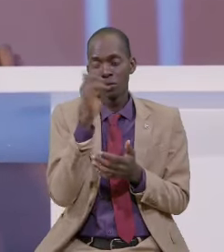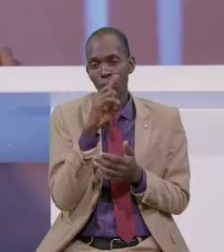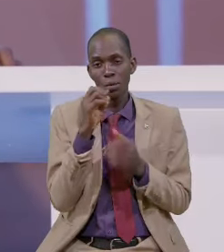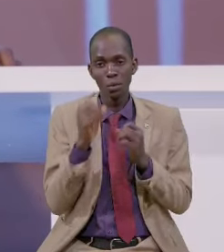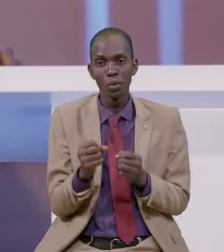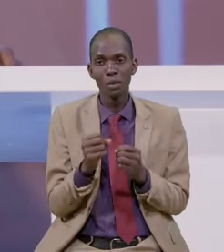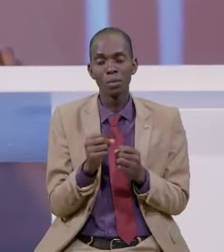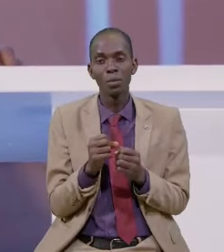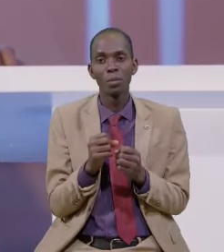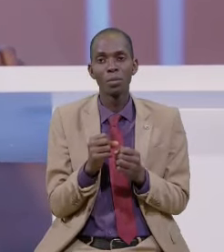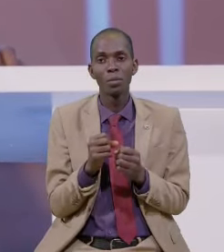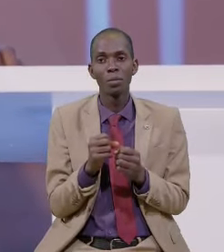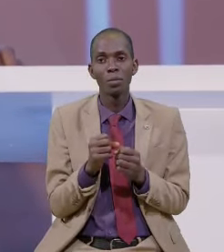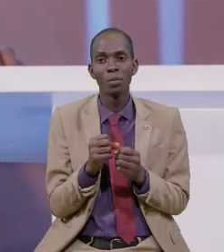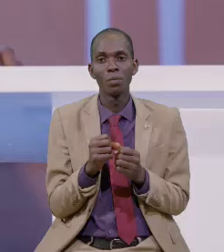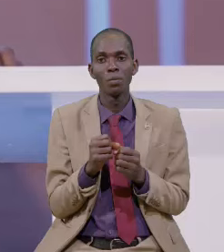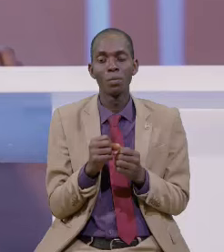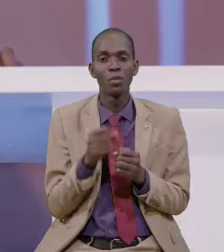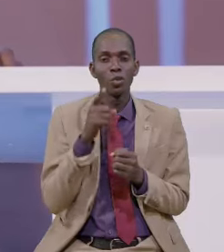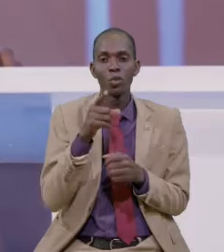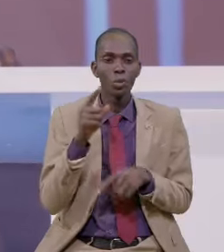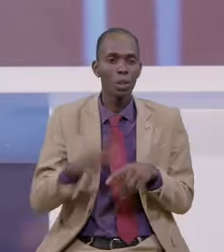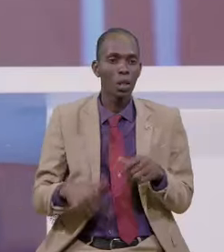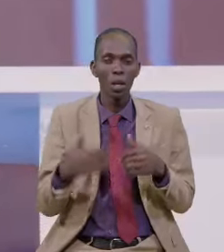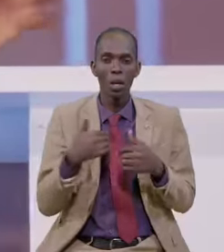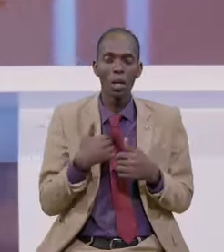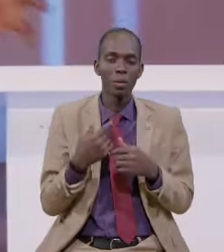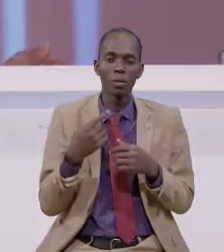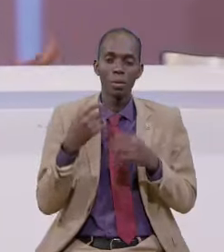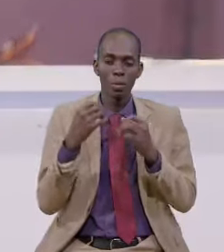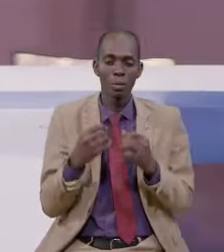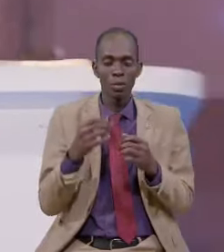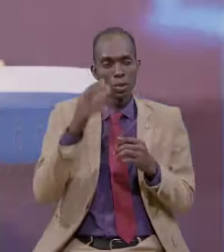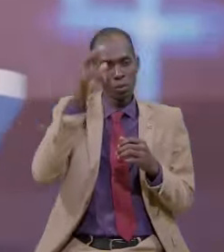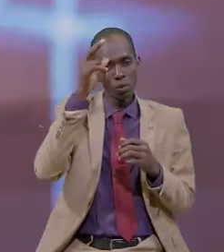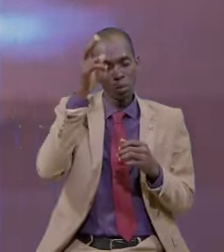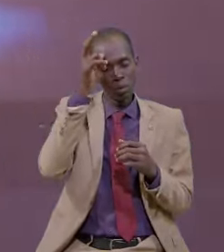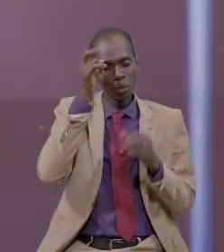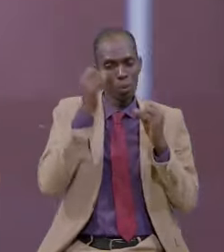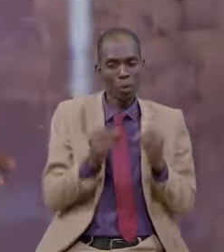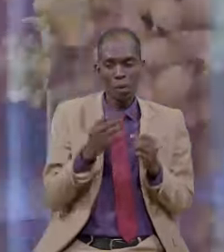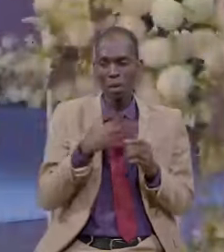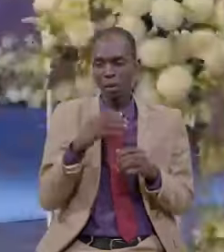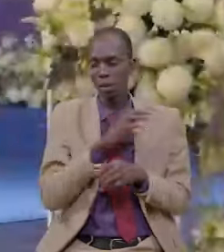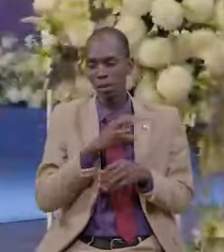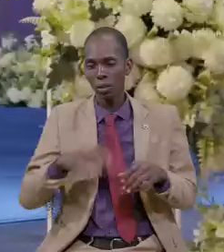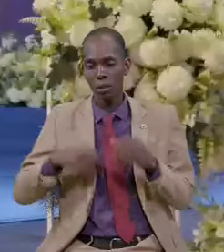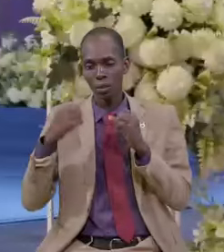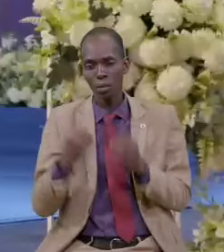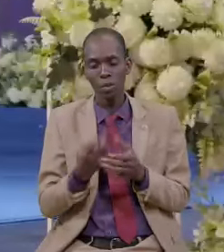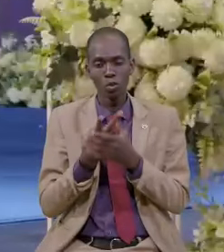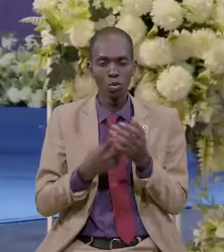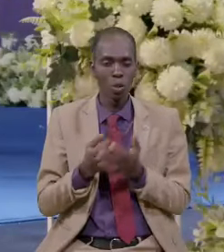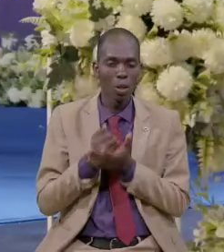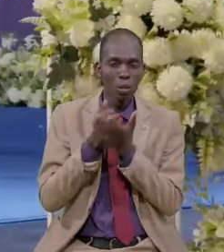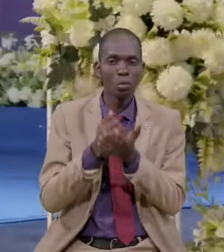drop. You cannot have the two. How can you have Satan and Christ helping you? Satan will